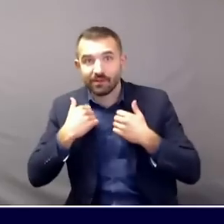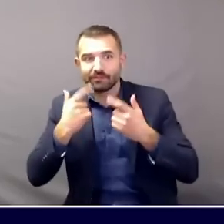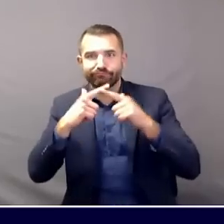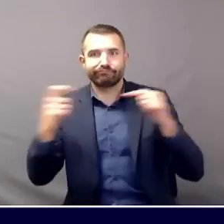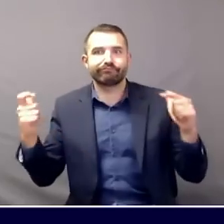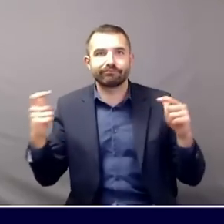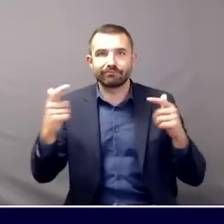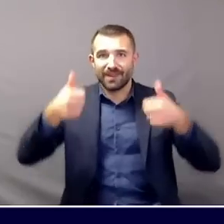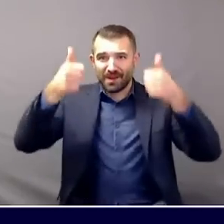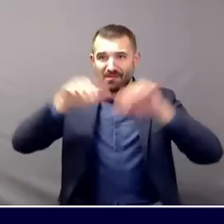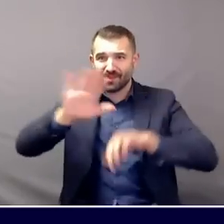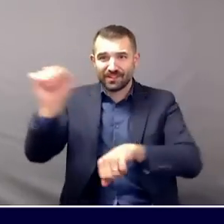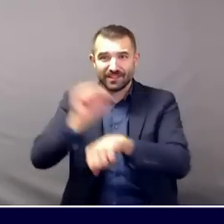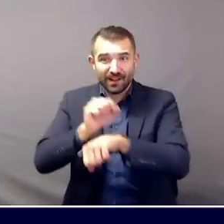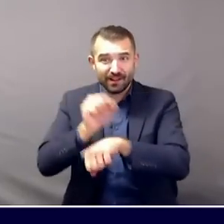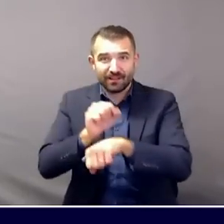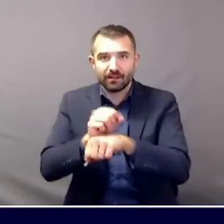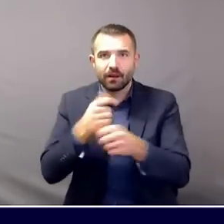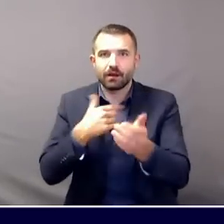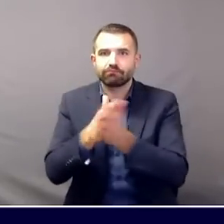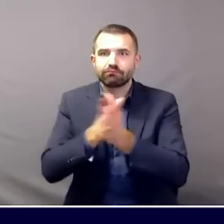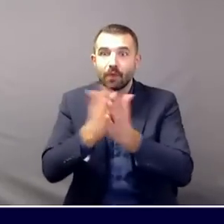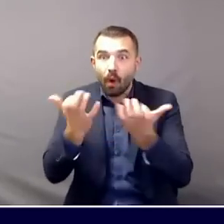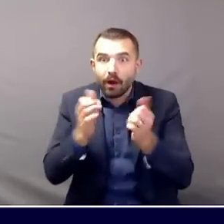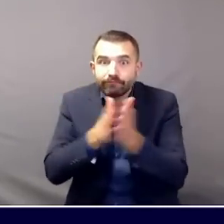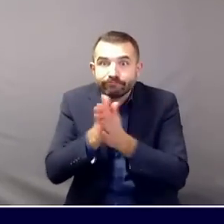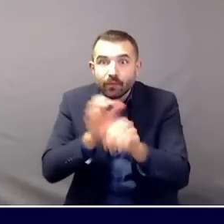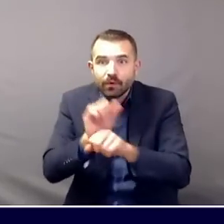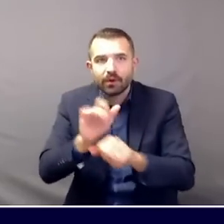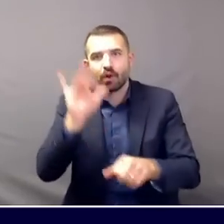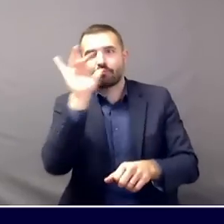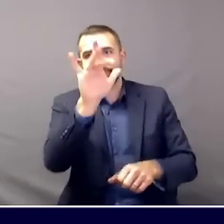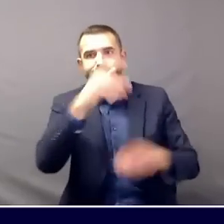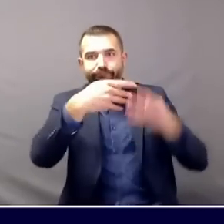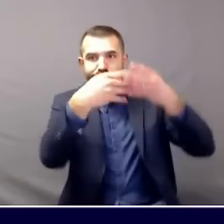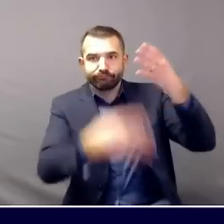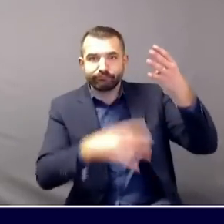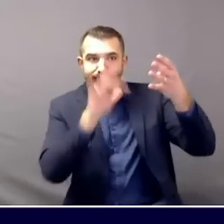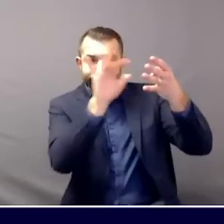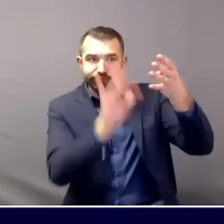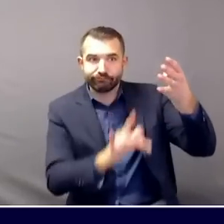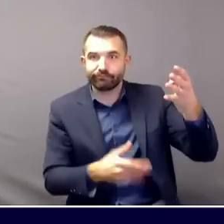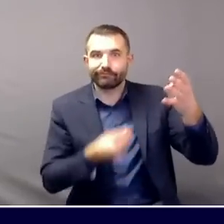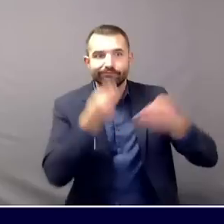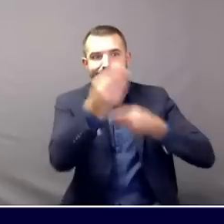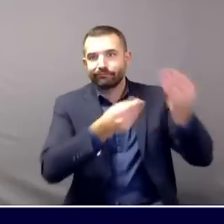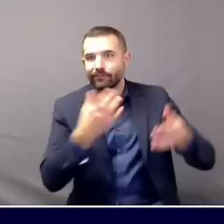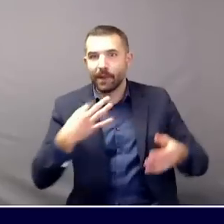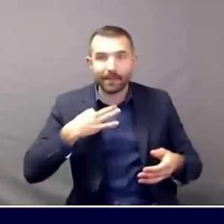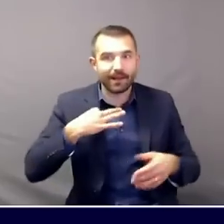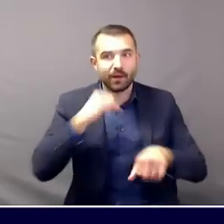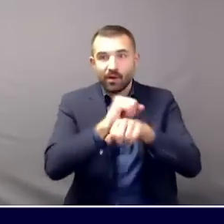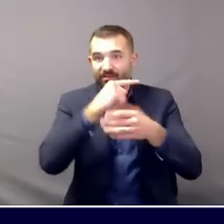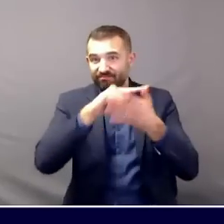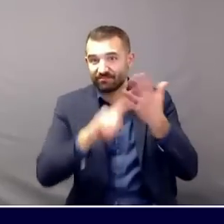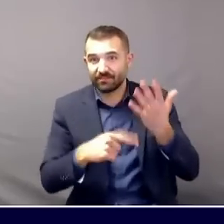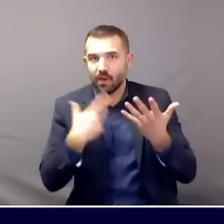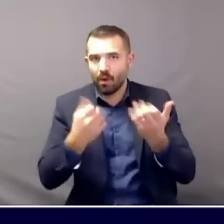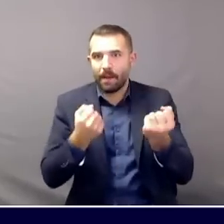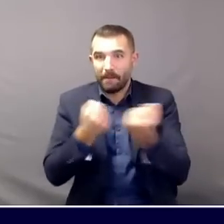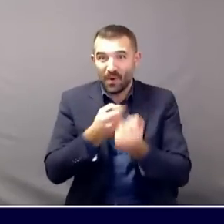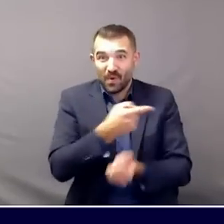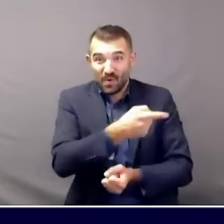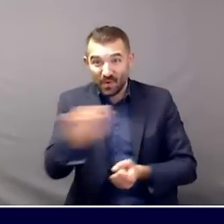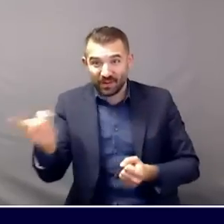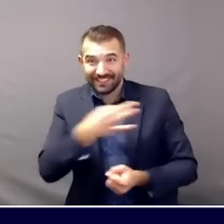facilities during the surge in COVID-19 in Maine is critical to help the hardworking frontline workers care for themselves and